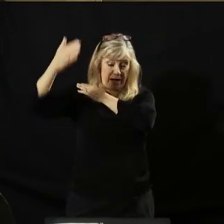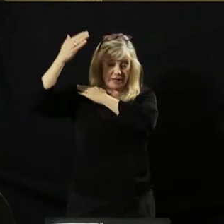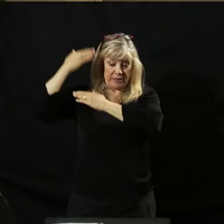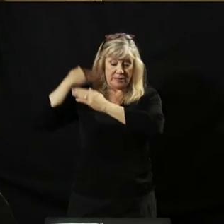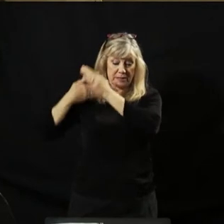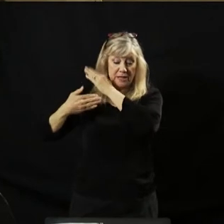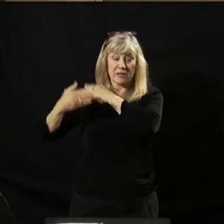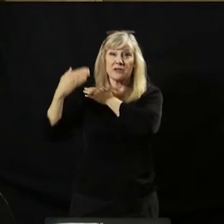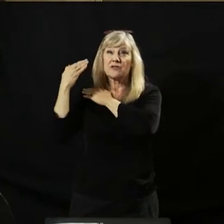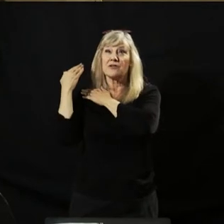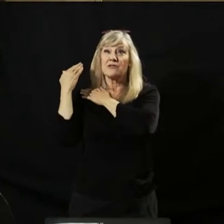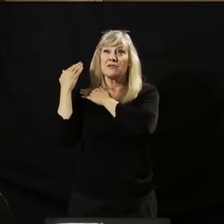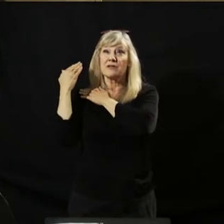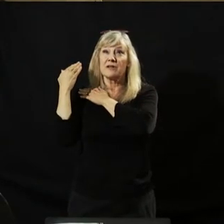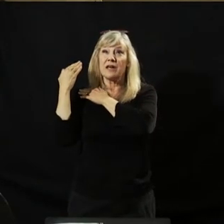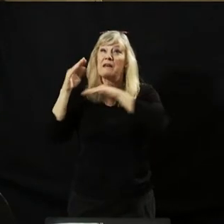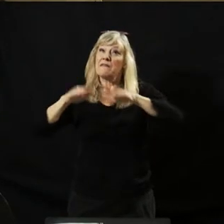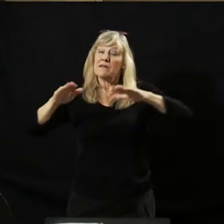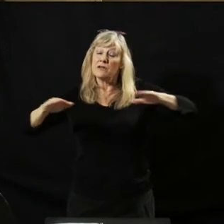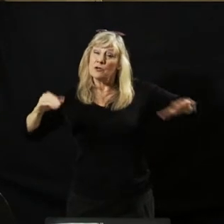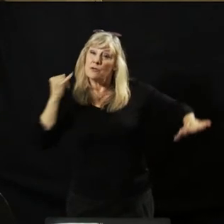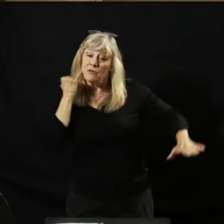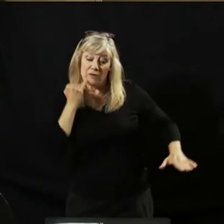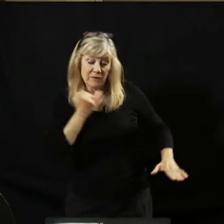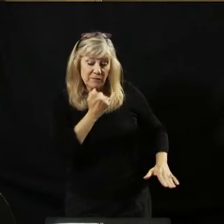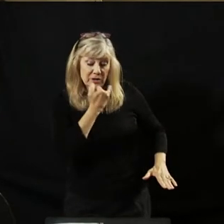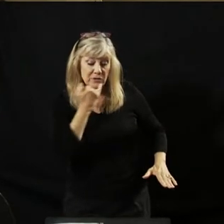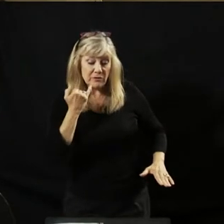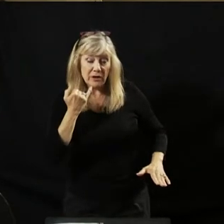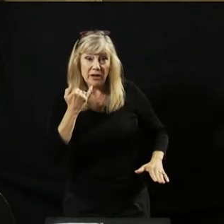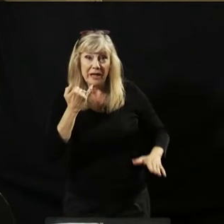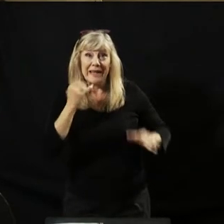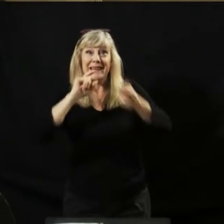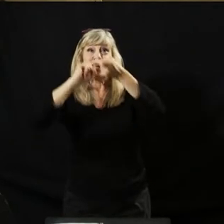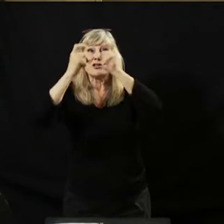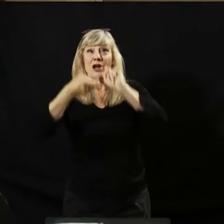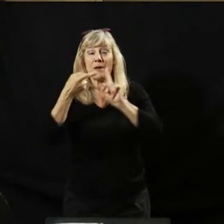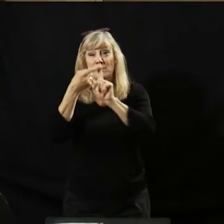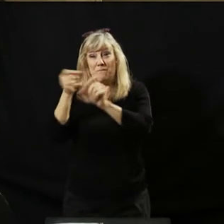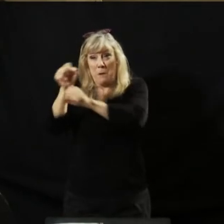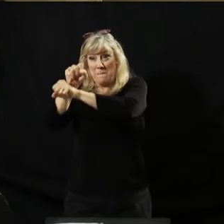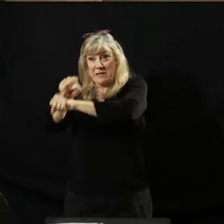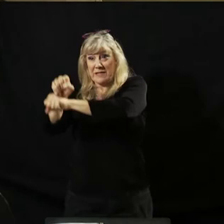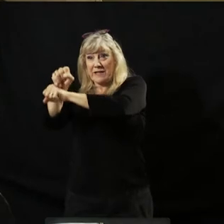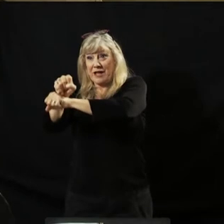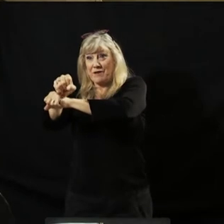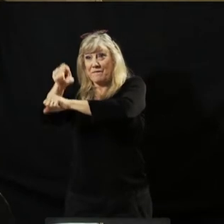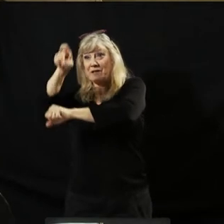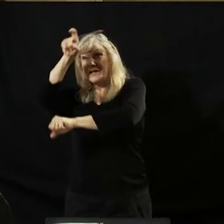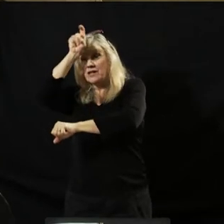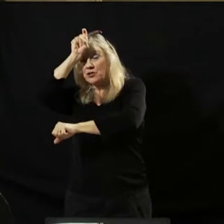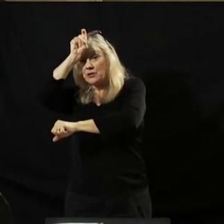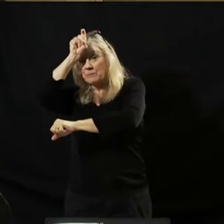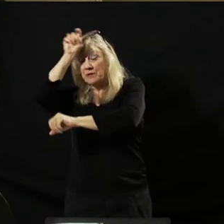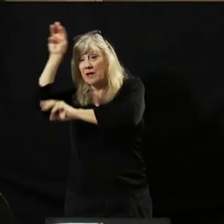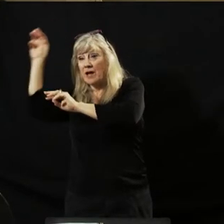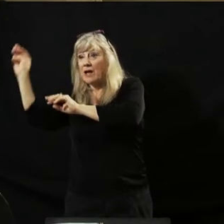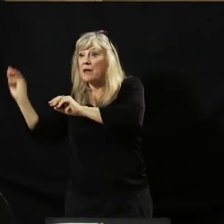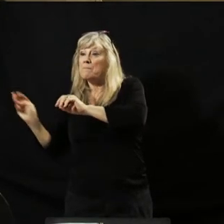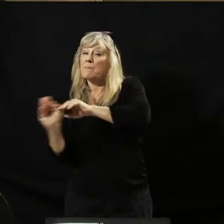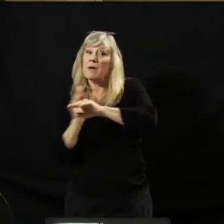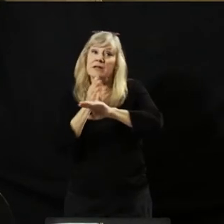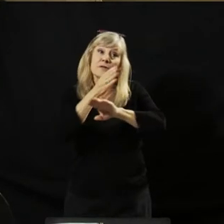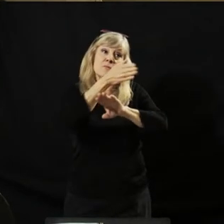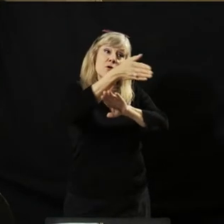Israel's children, from slavery in Egypt, and made them pass